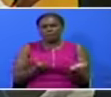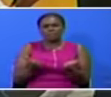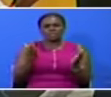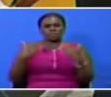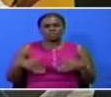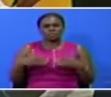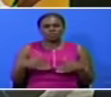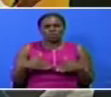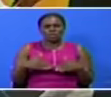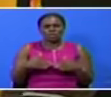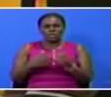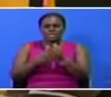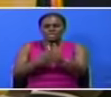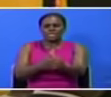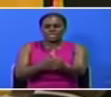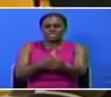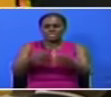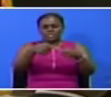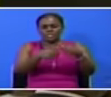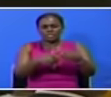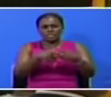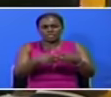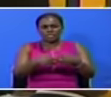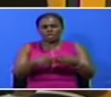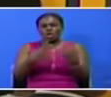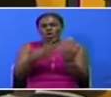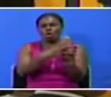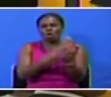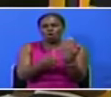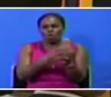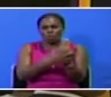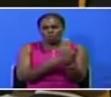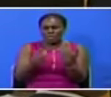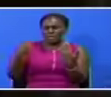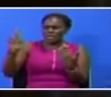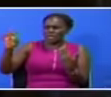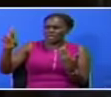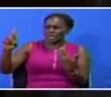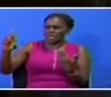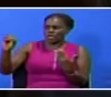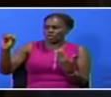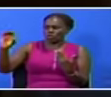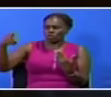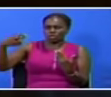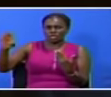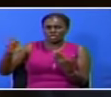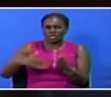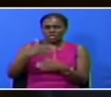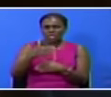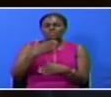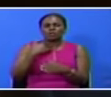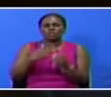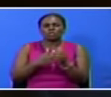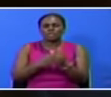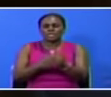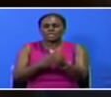required to be captains of the industry, following in the footsteps of the Kirochi Foundation. The next year, I want to be the leading manufacturer in